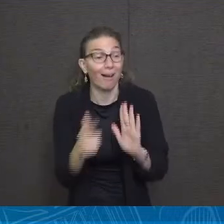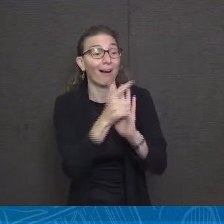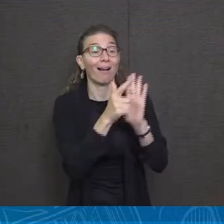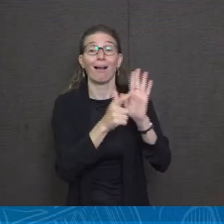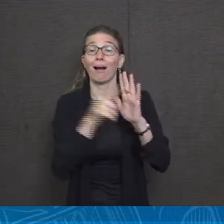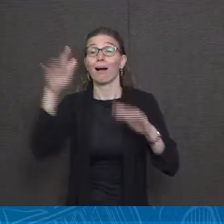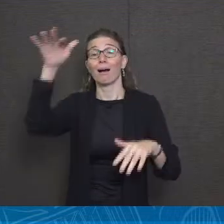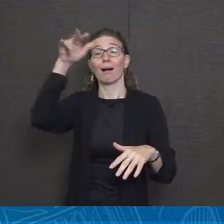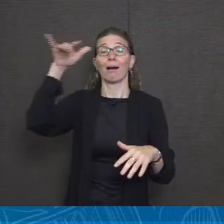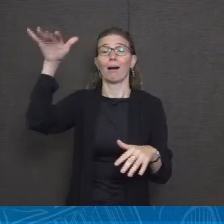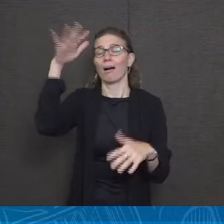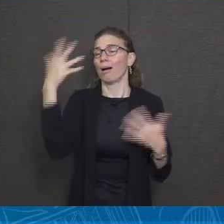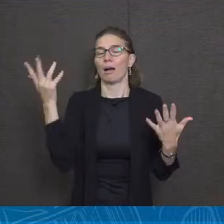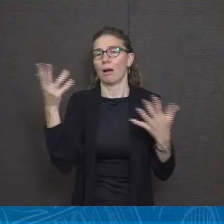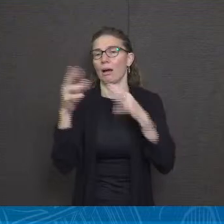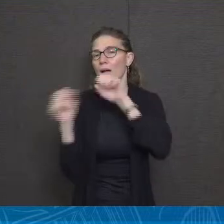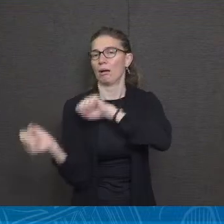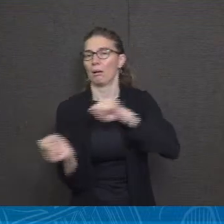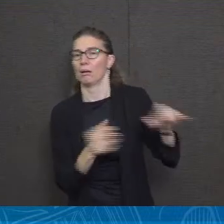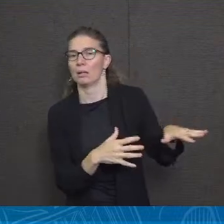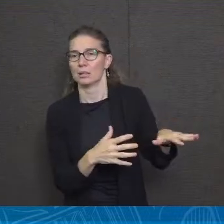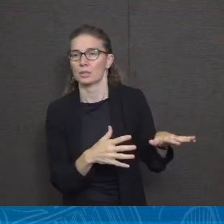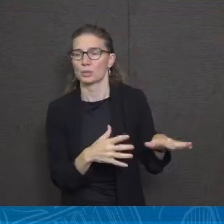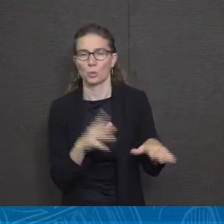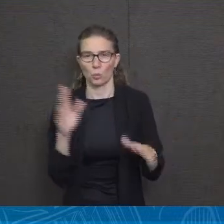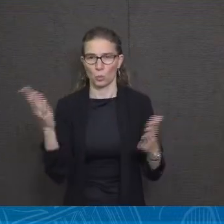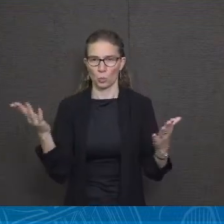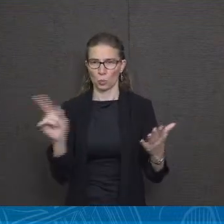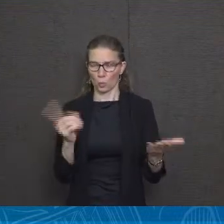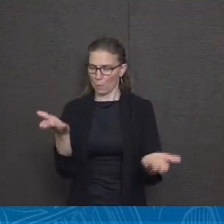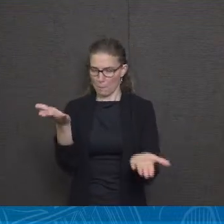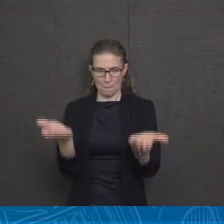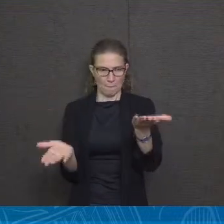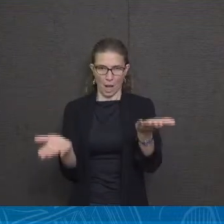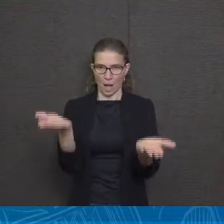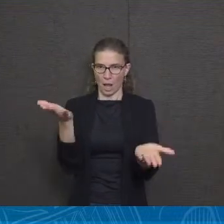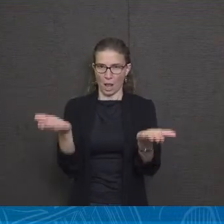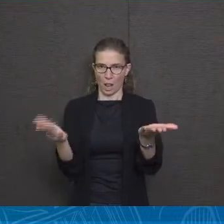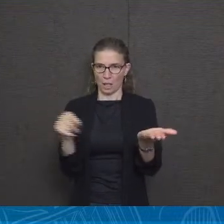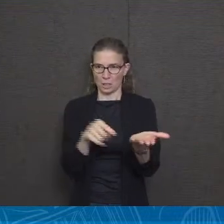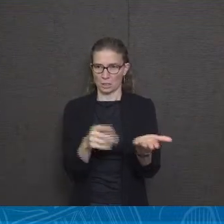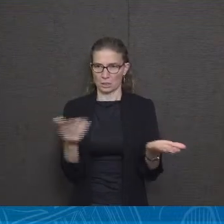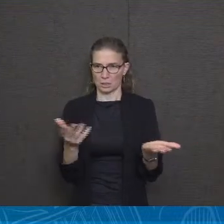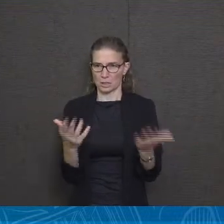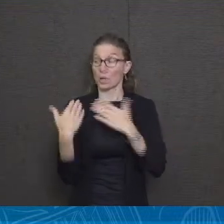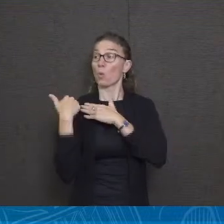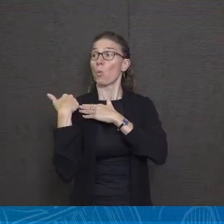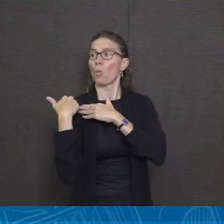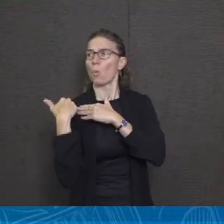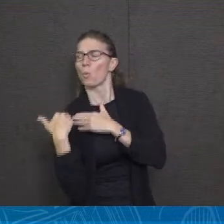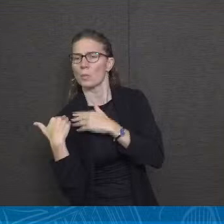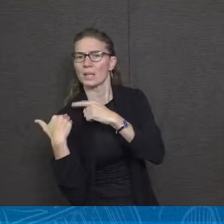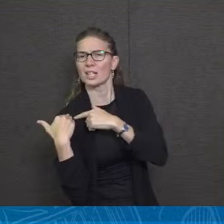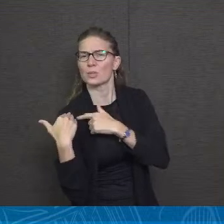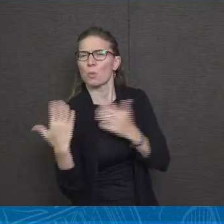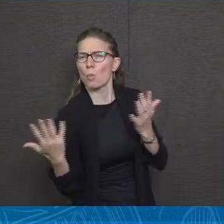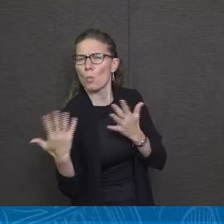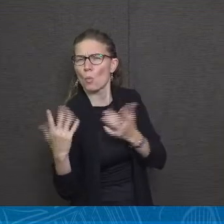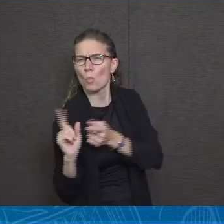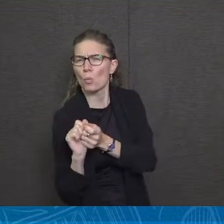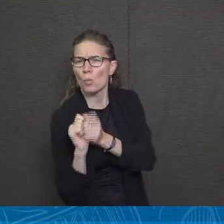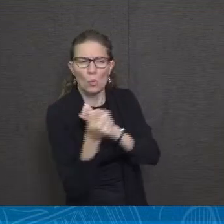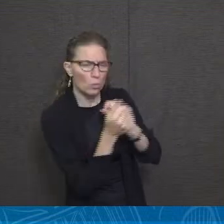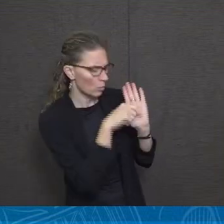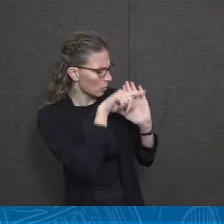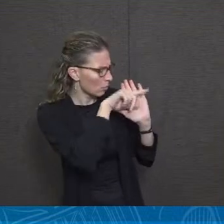nowhere. So where's the commensuration point? Where is the balance? What type of an obligation it is? And then